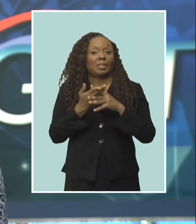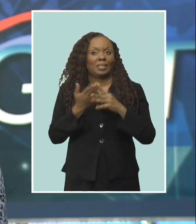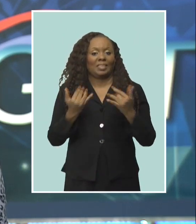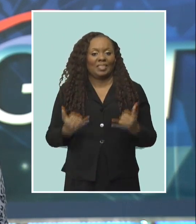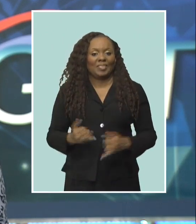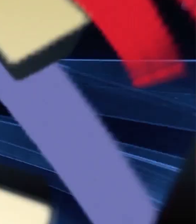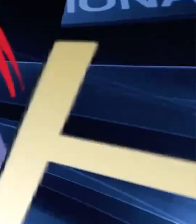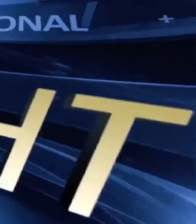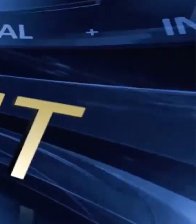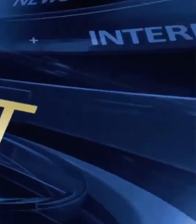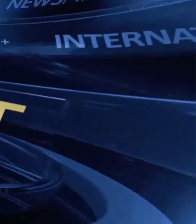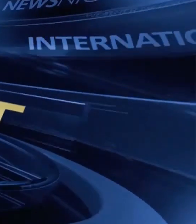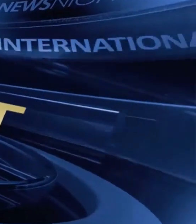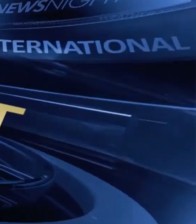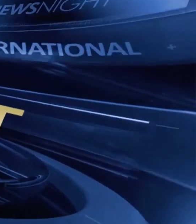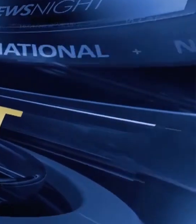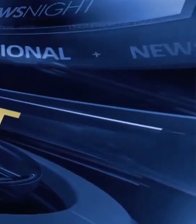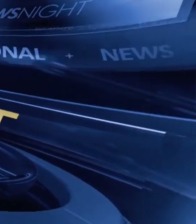Peter.